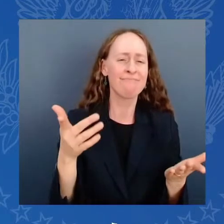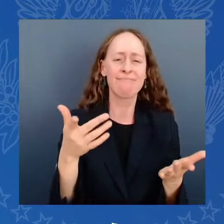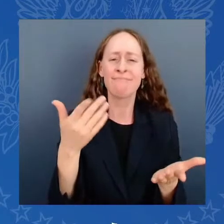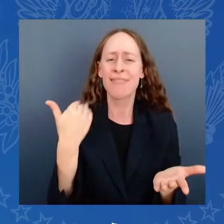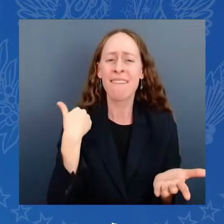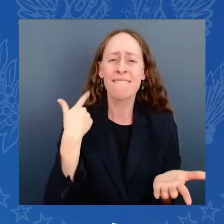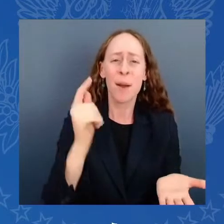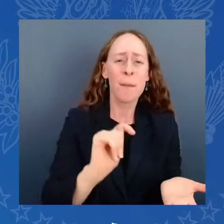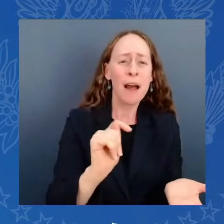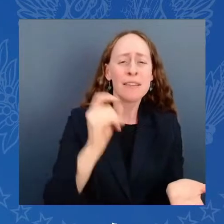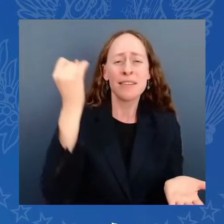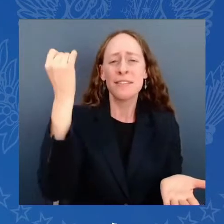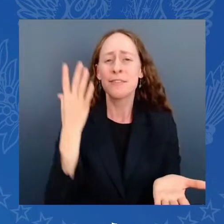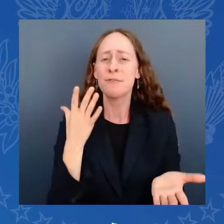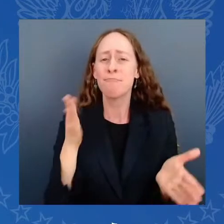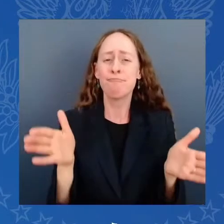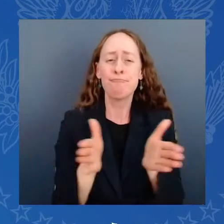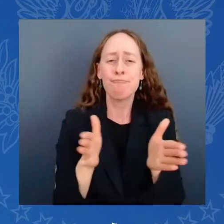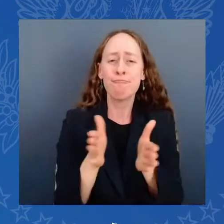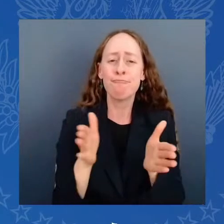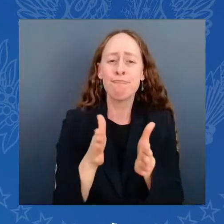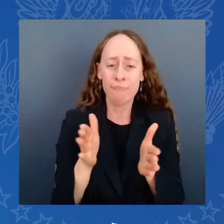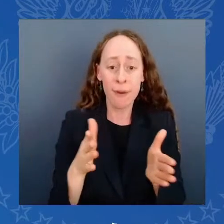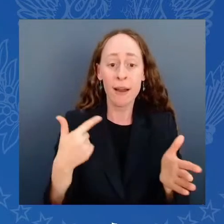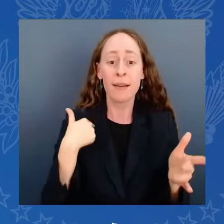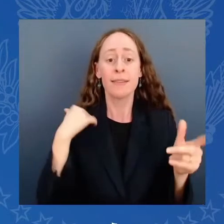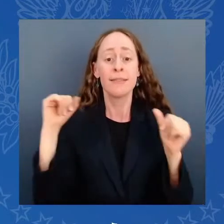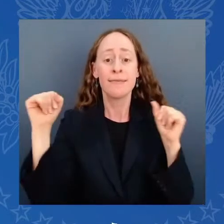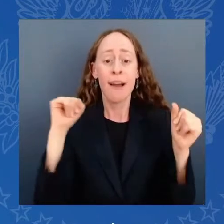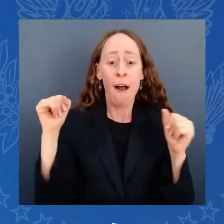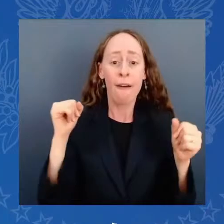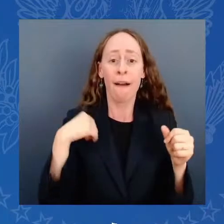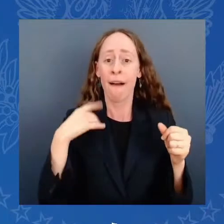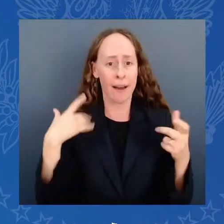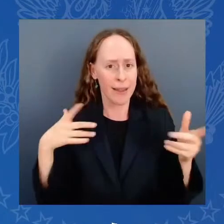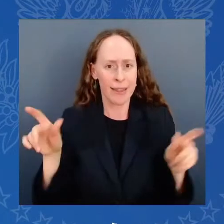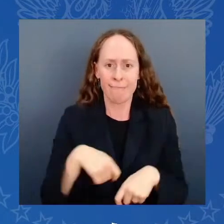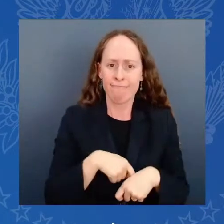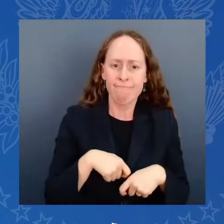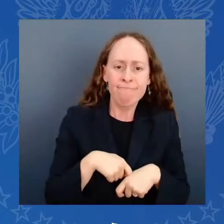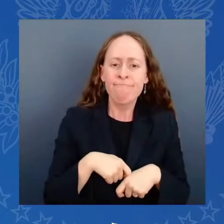had my towel around me and the shaving cream on my face, and they were bam, bam, bam at my door.